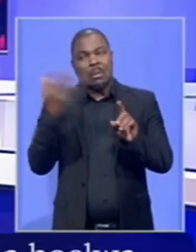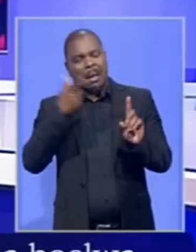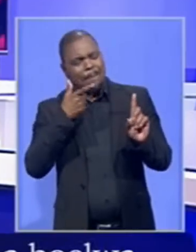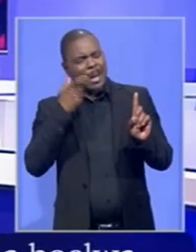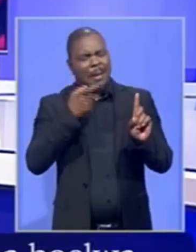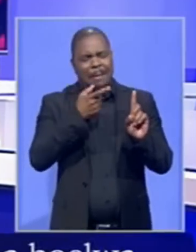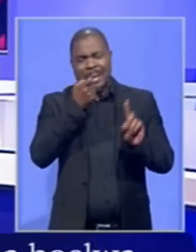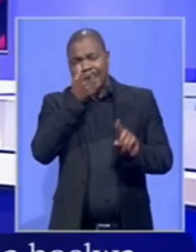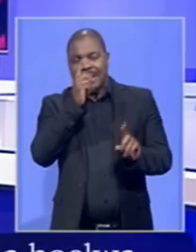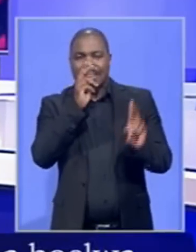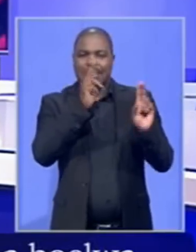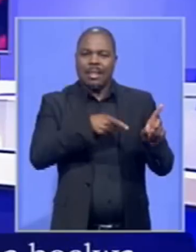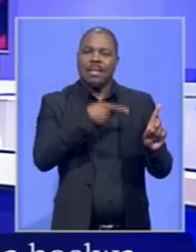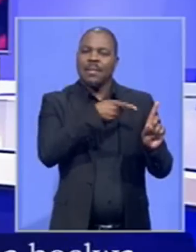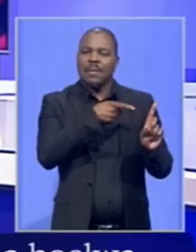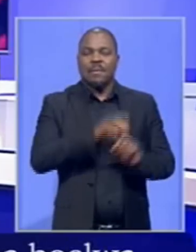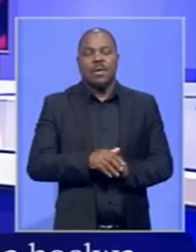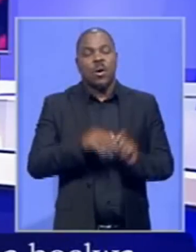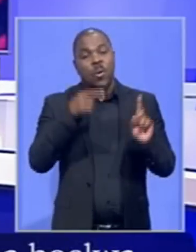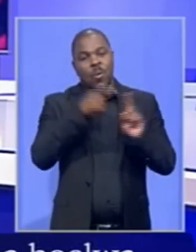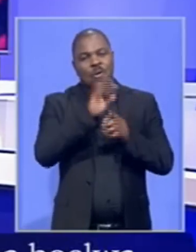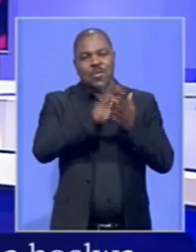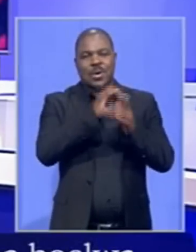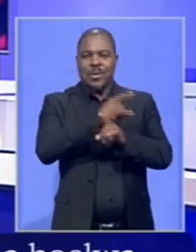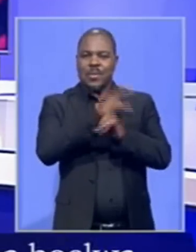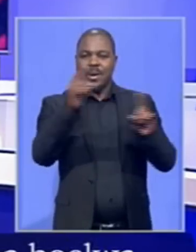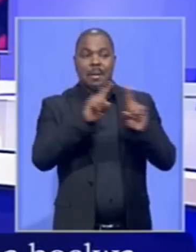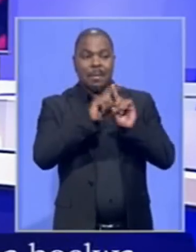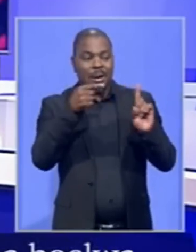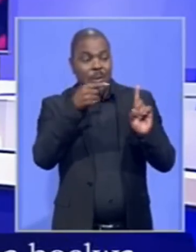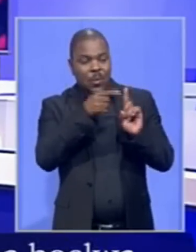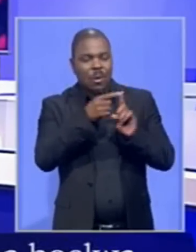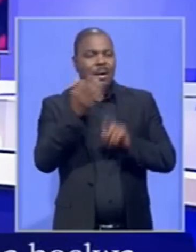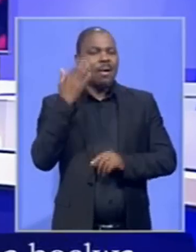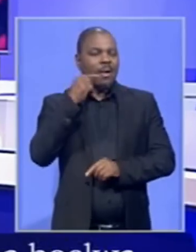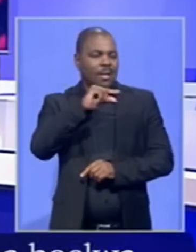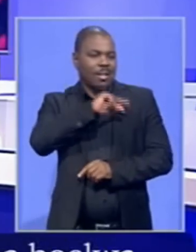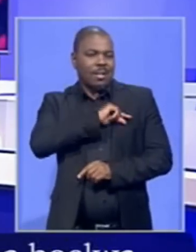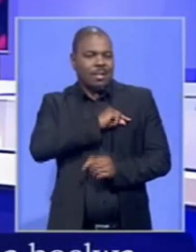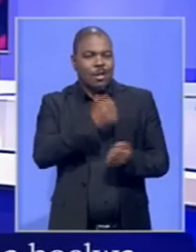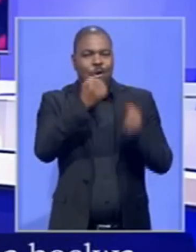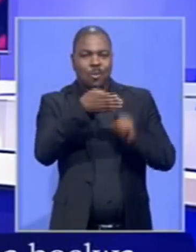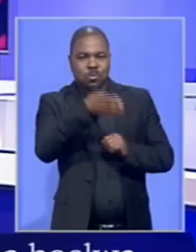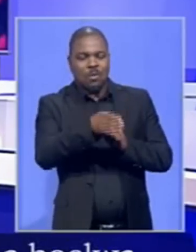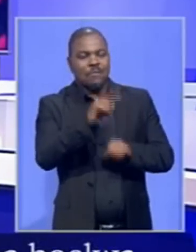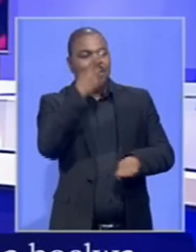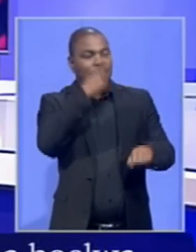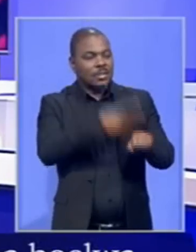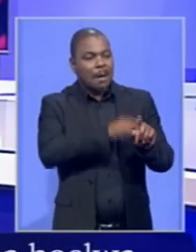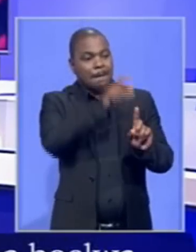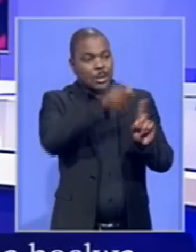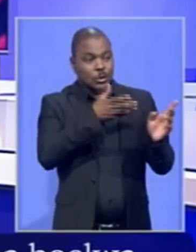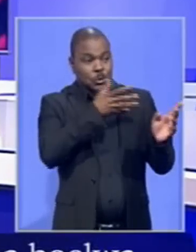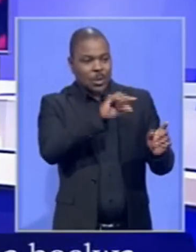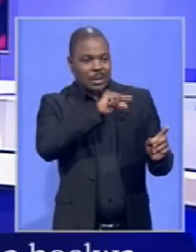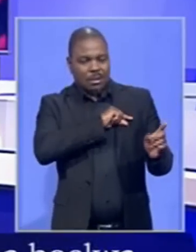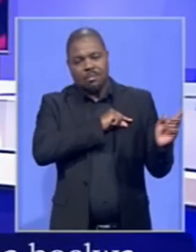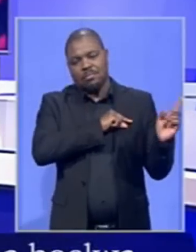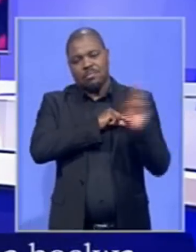mabedi. O fentše dikgetho ebile ke mmonwa molato wa bosenyi wa mathomo a kgethilwego go ya White